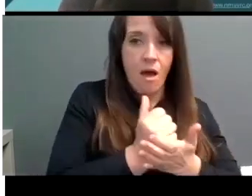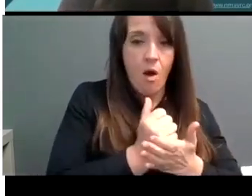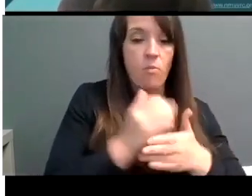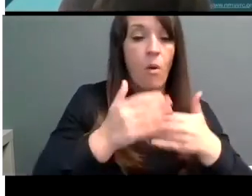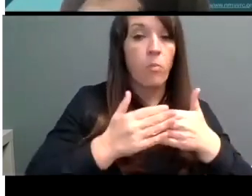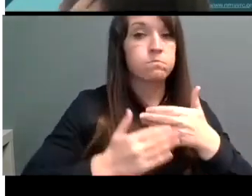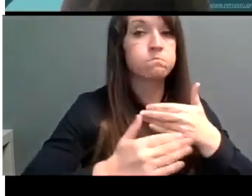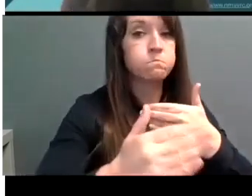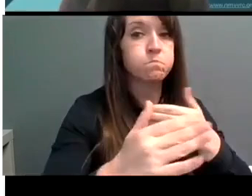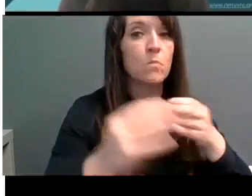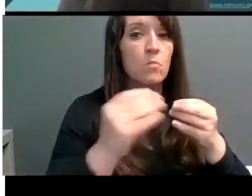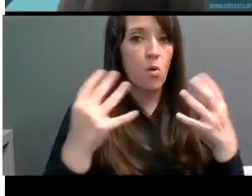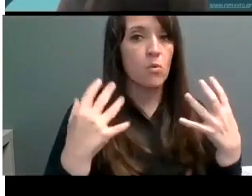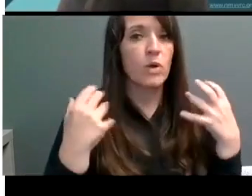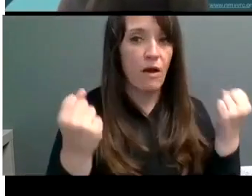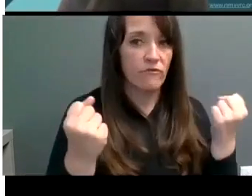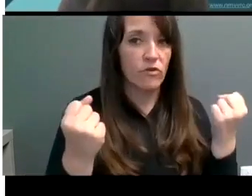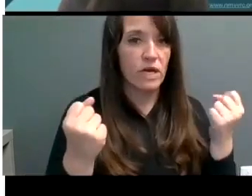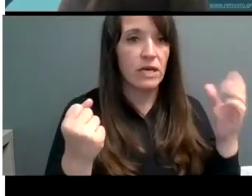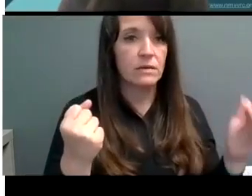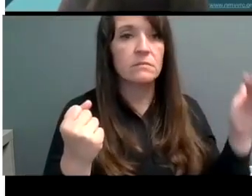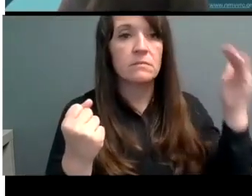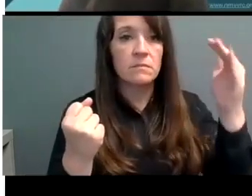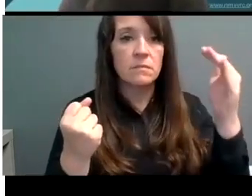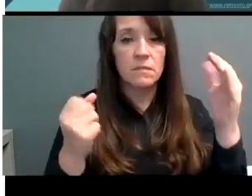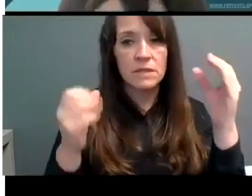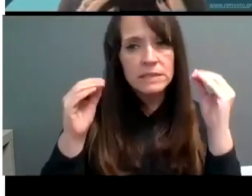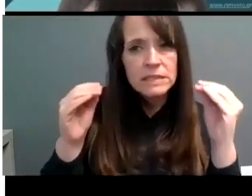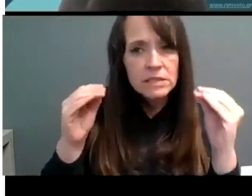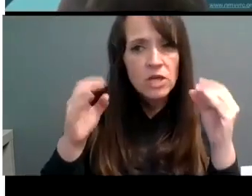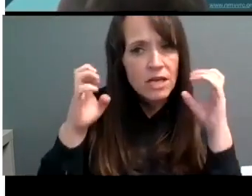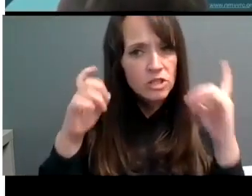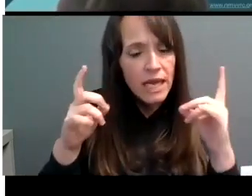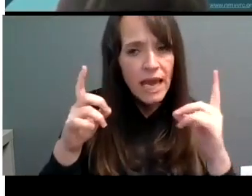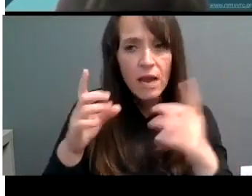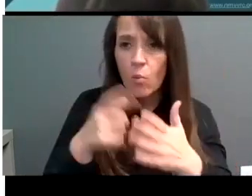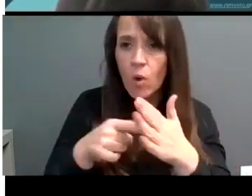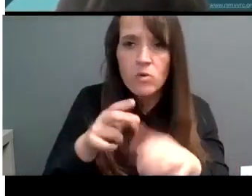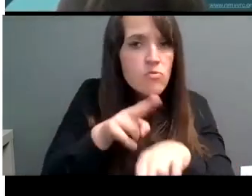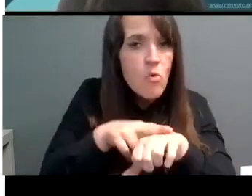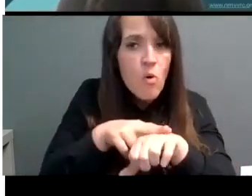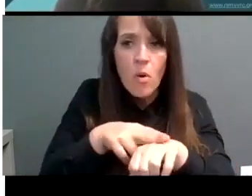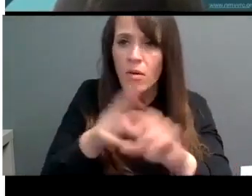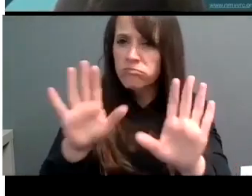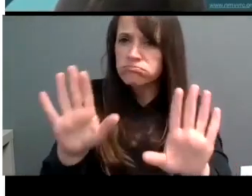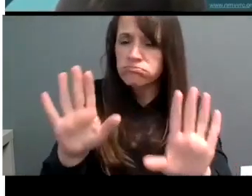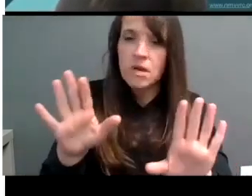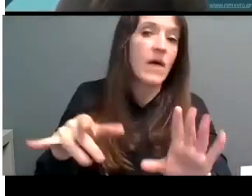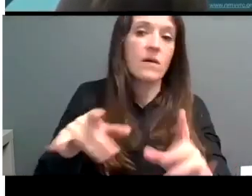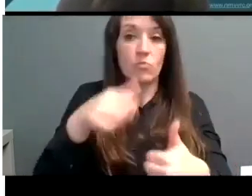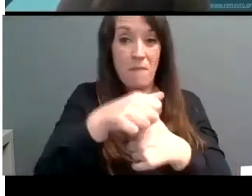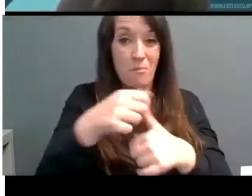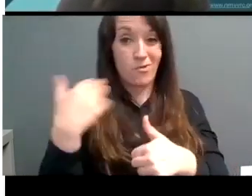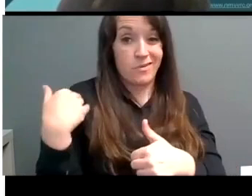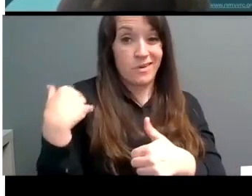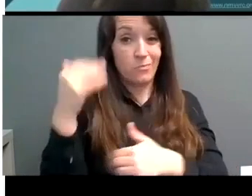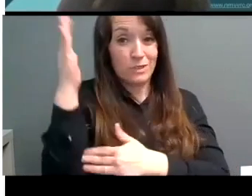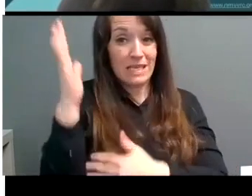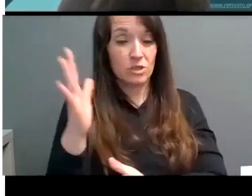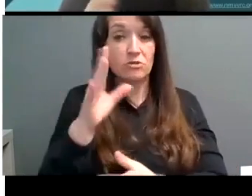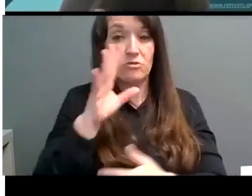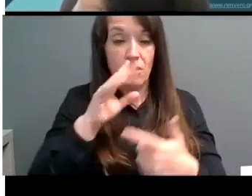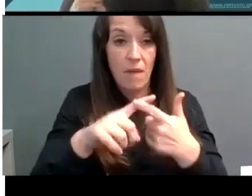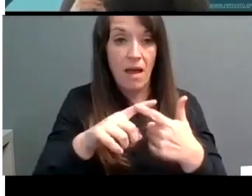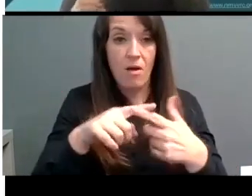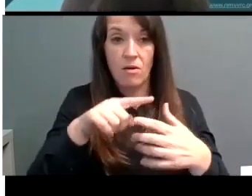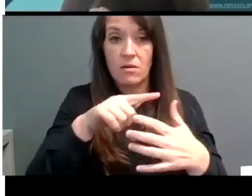recovery. And then educate about normal responses. So there are a lot of responses, which Rochelle and Alyssa very nicely laid